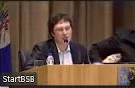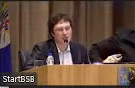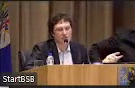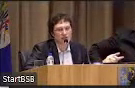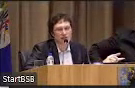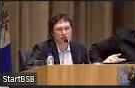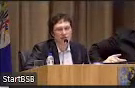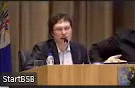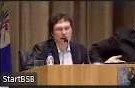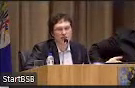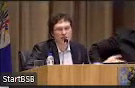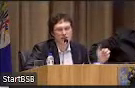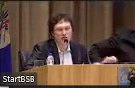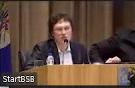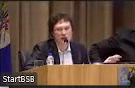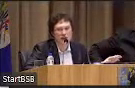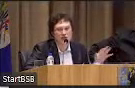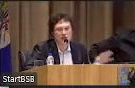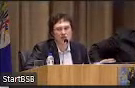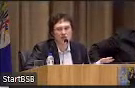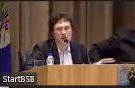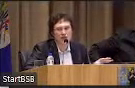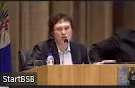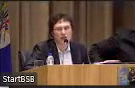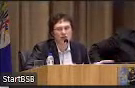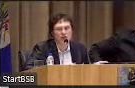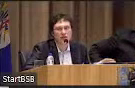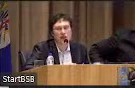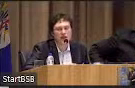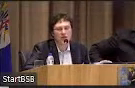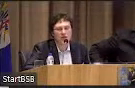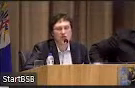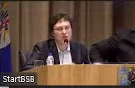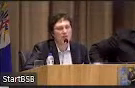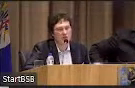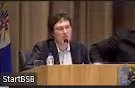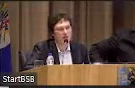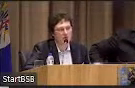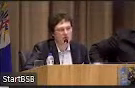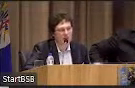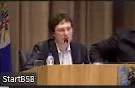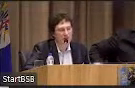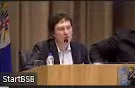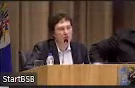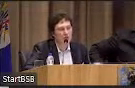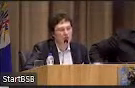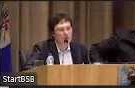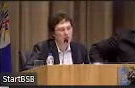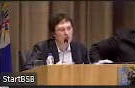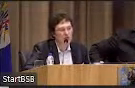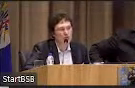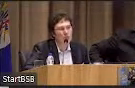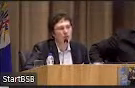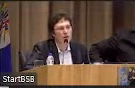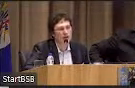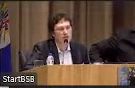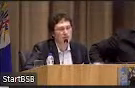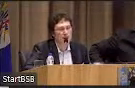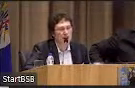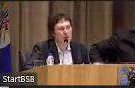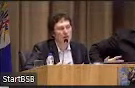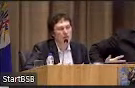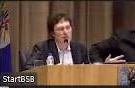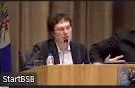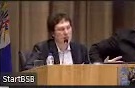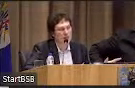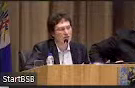only challenge. Also, we have to consider that in many hospitals, they use different criteria for the inclusion of